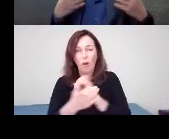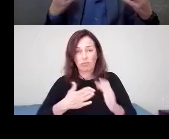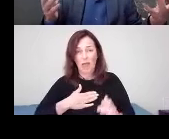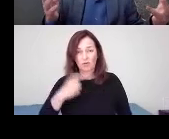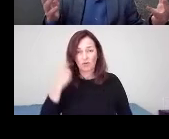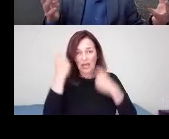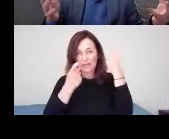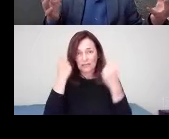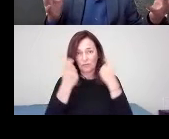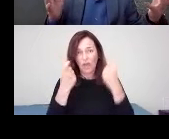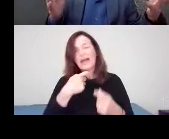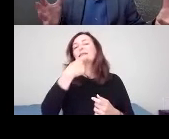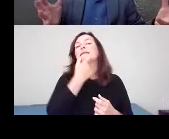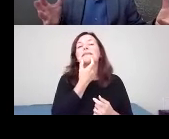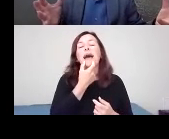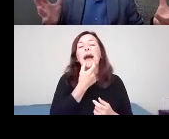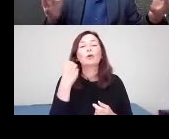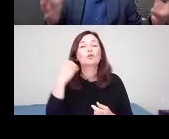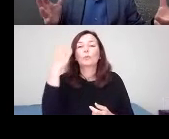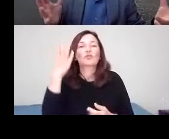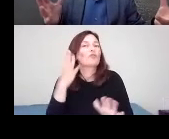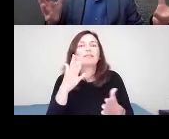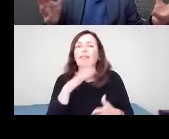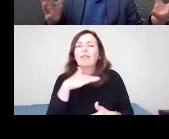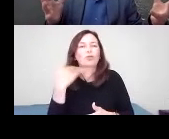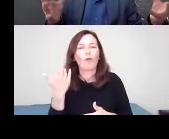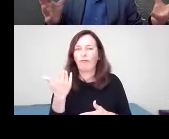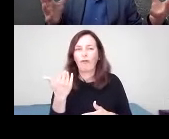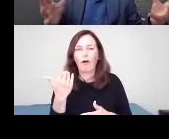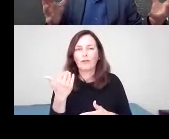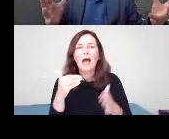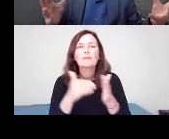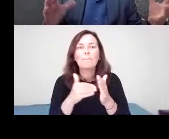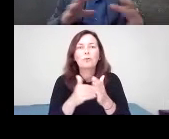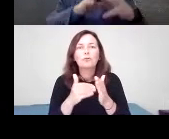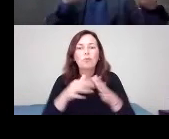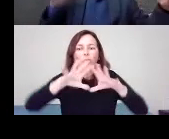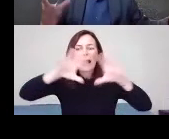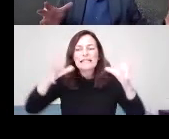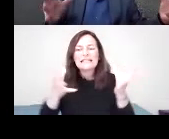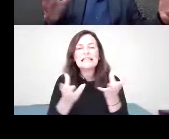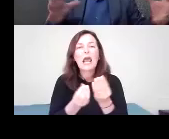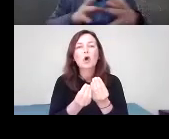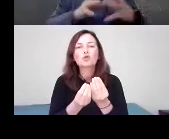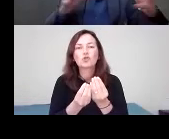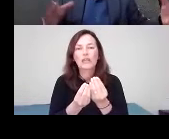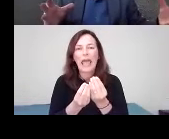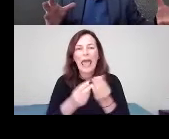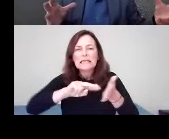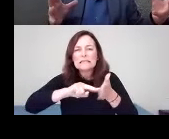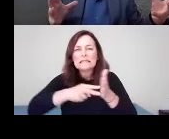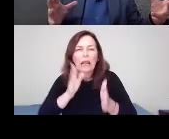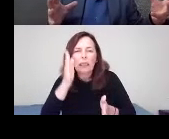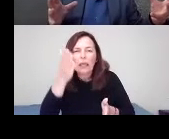bit more systematic than more holistic strategy. So where different kind of components are under the same